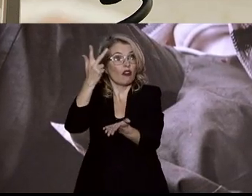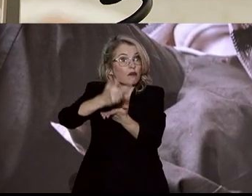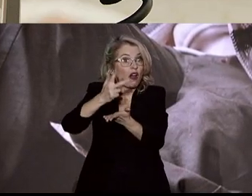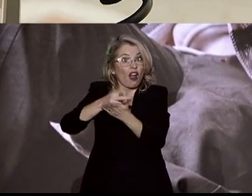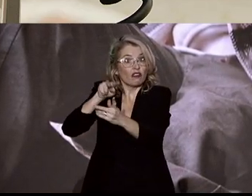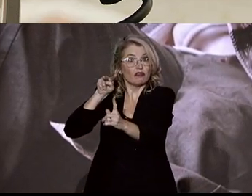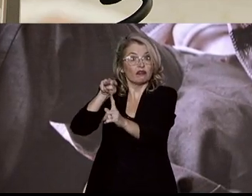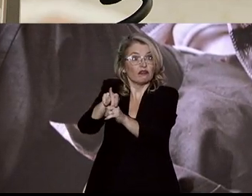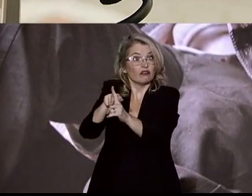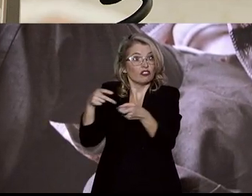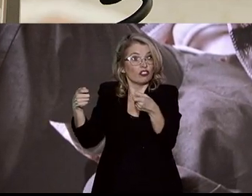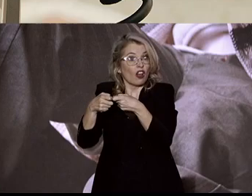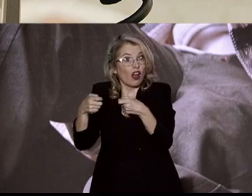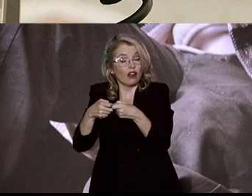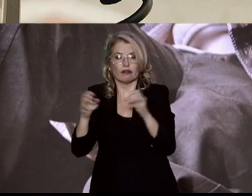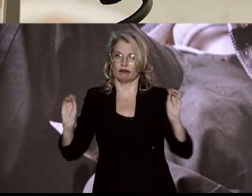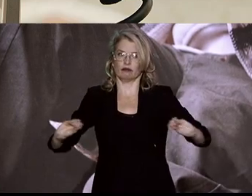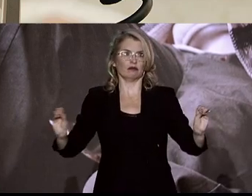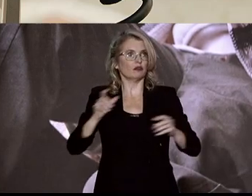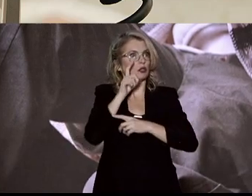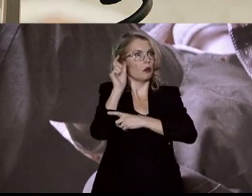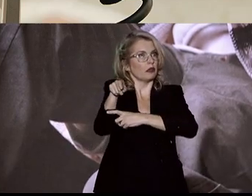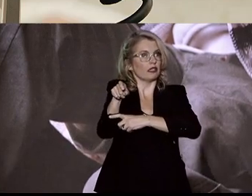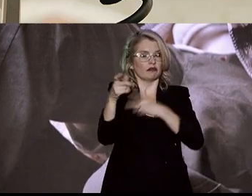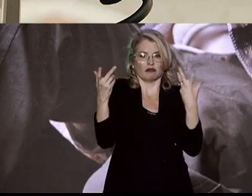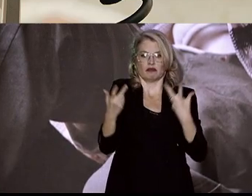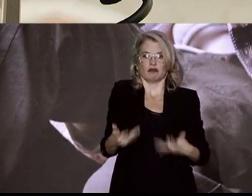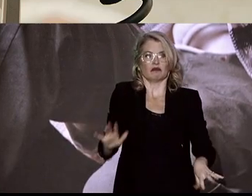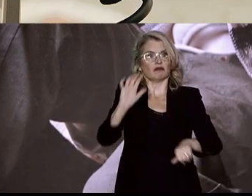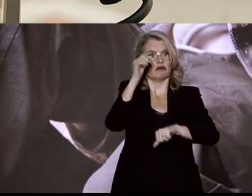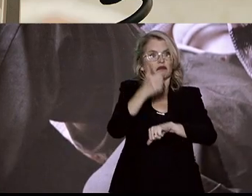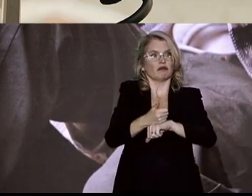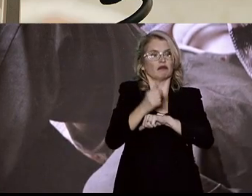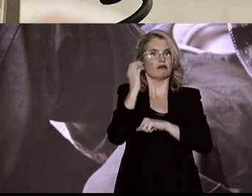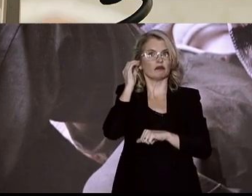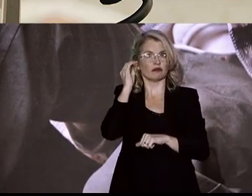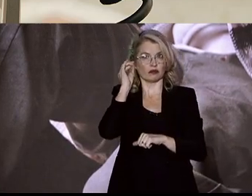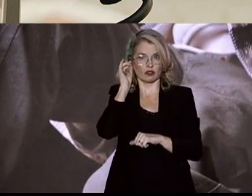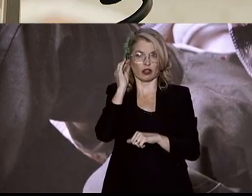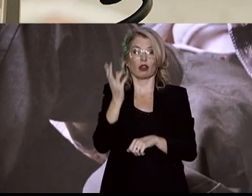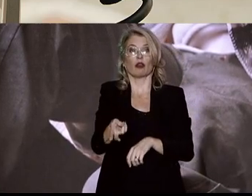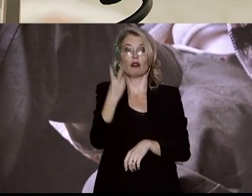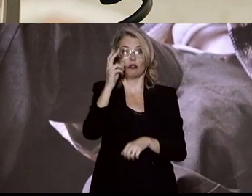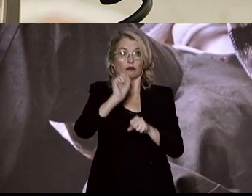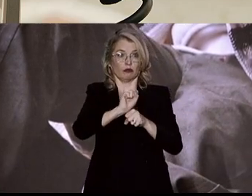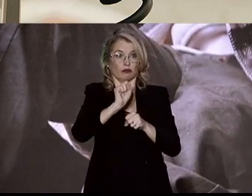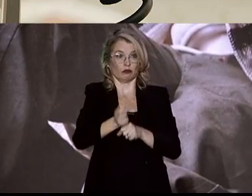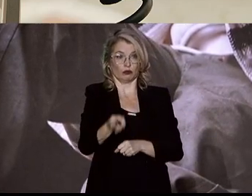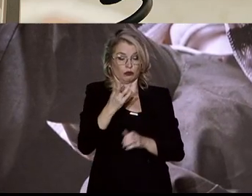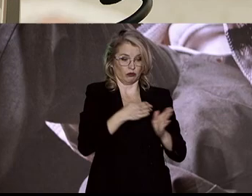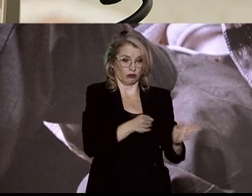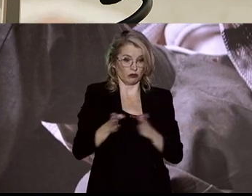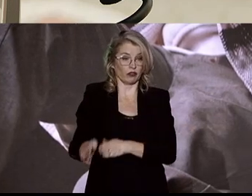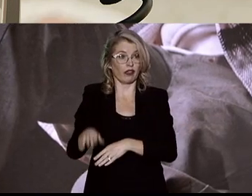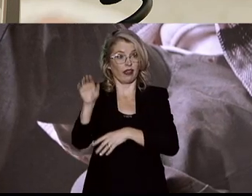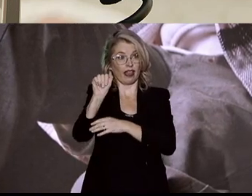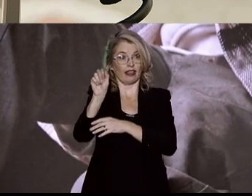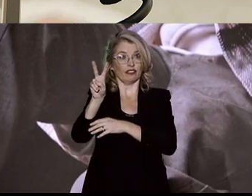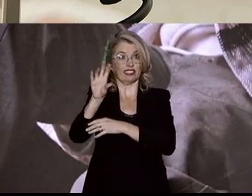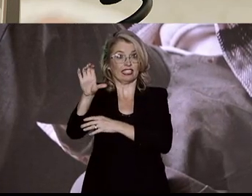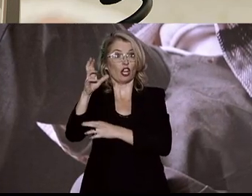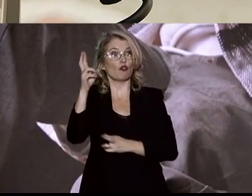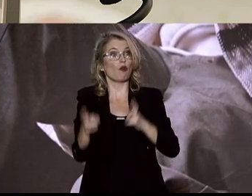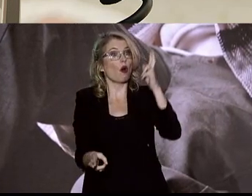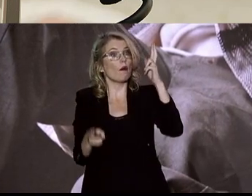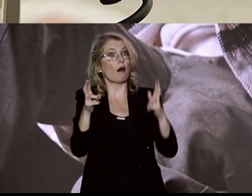have designed it in a way that the charging setup can work in two ways. The AVC robot can either